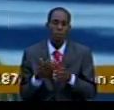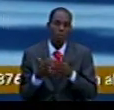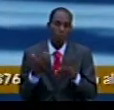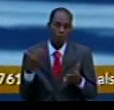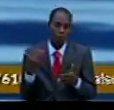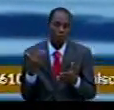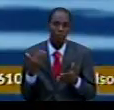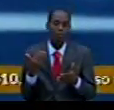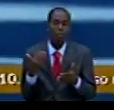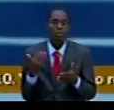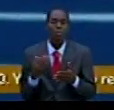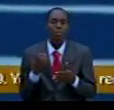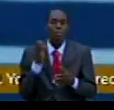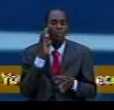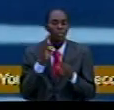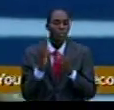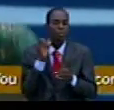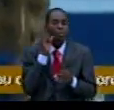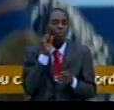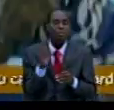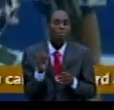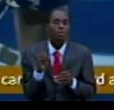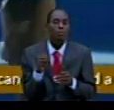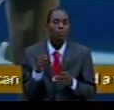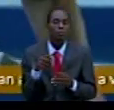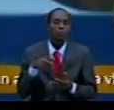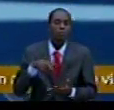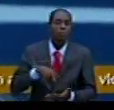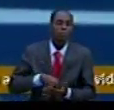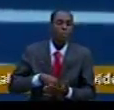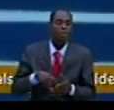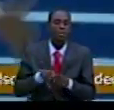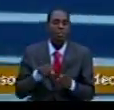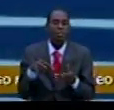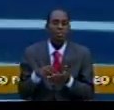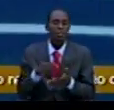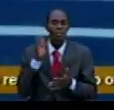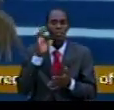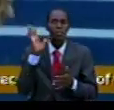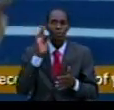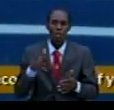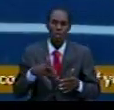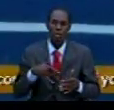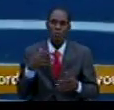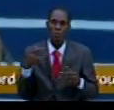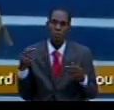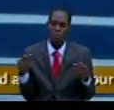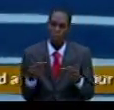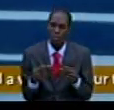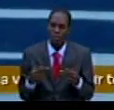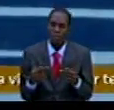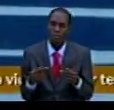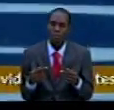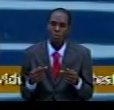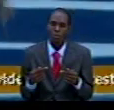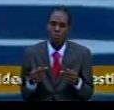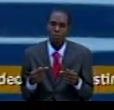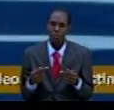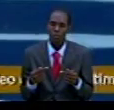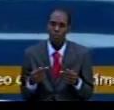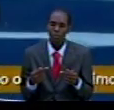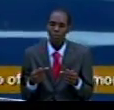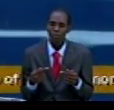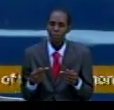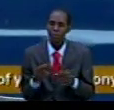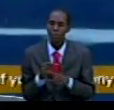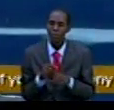bend down like this, I will feel pain. I can't bend down free. But as the servant of God is minister, I toss. I say, God, this is last time